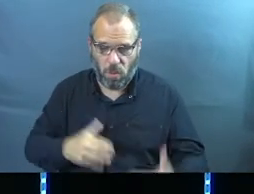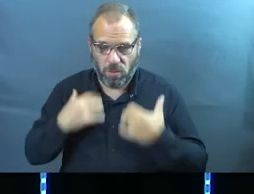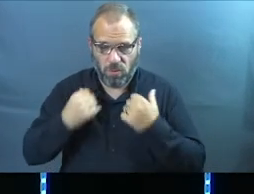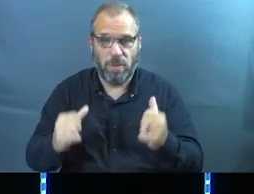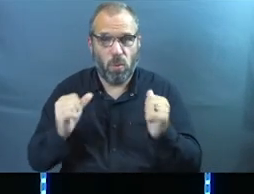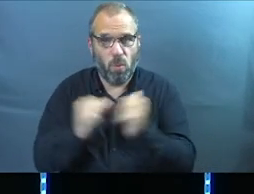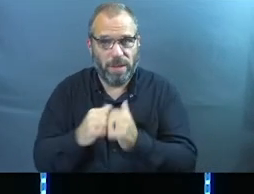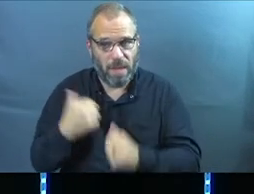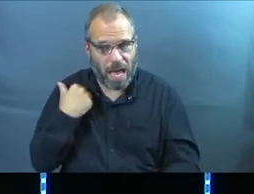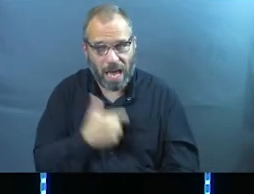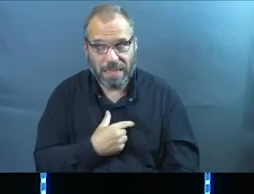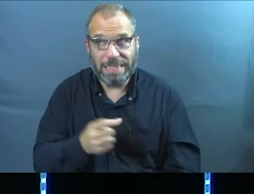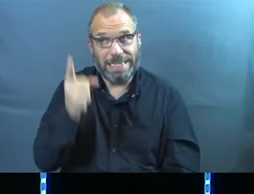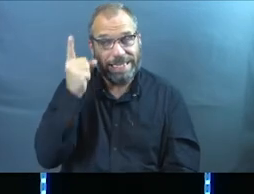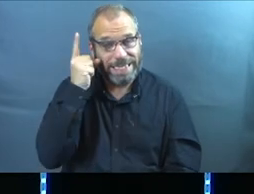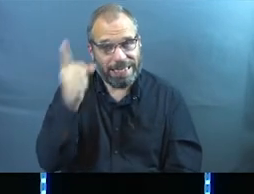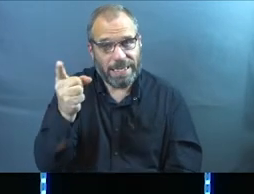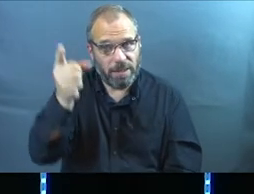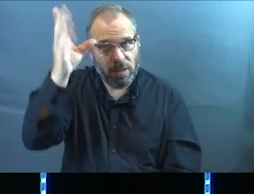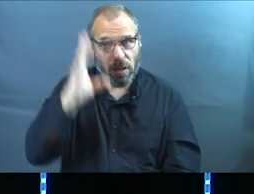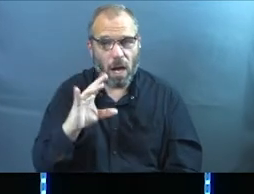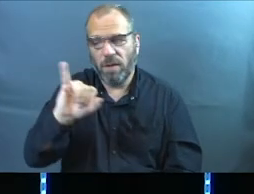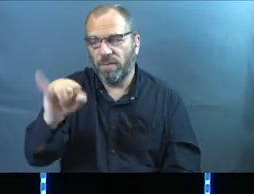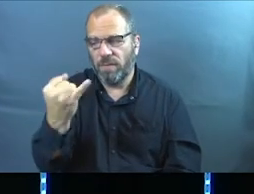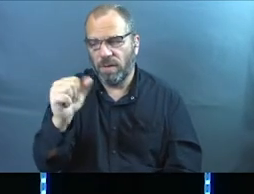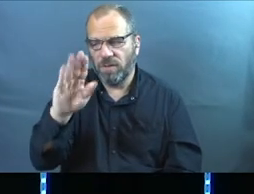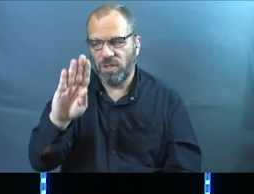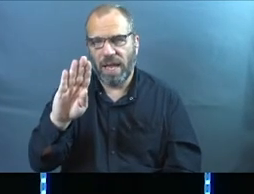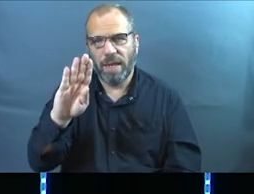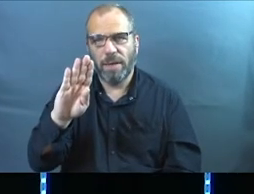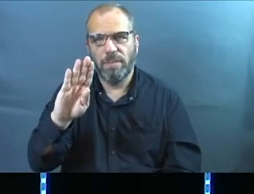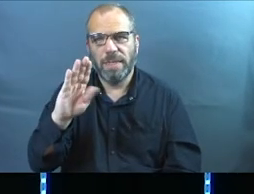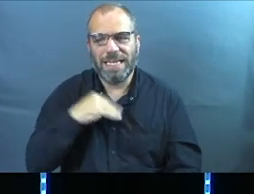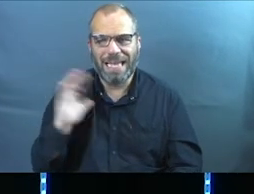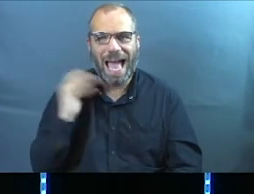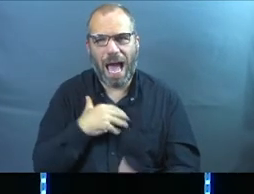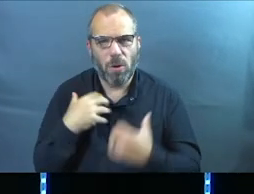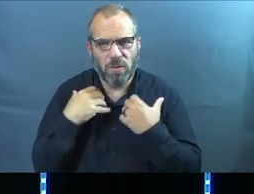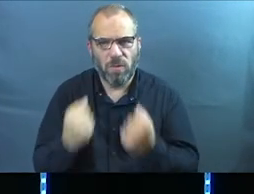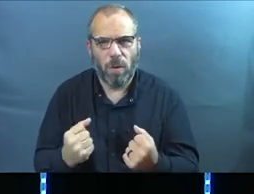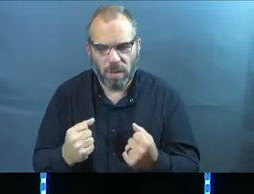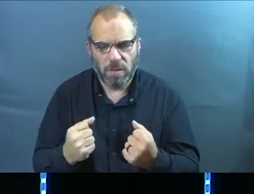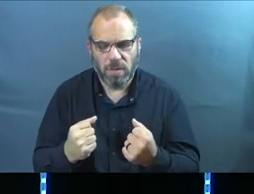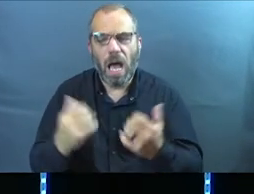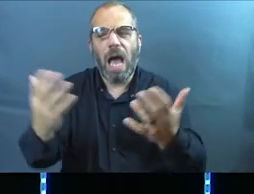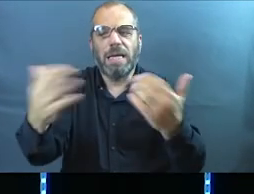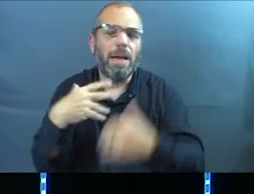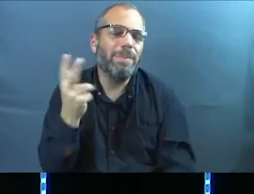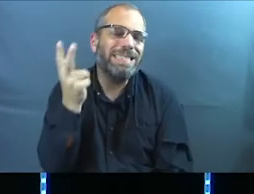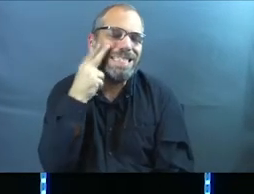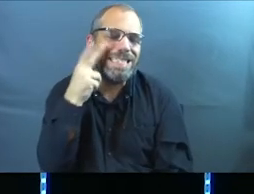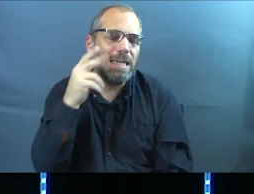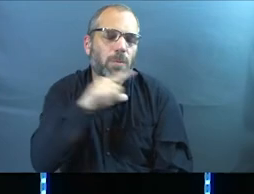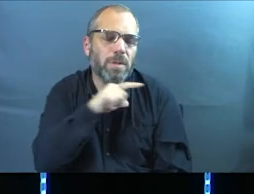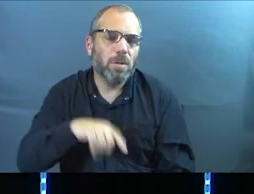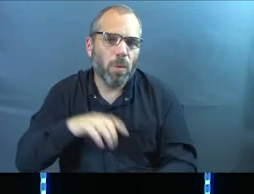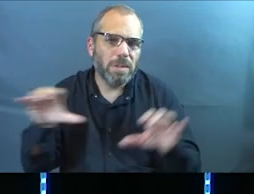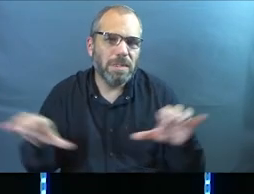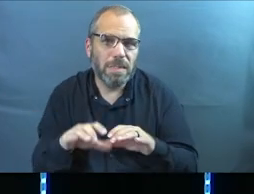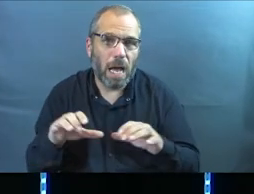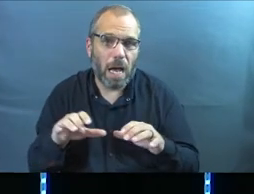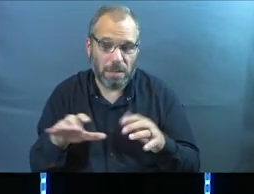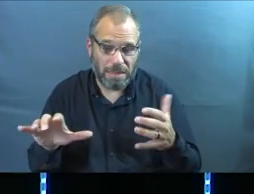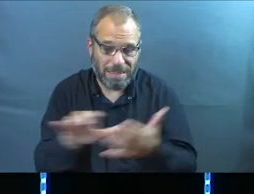is with us. He, God of Jacob, is our fortress. Come and see what the Lord has done,